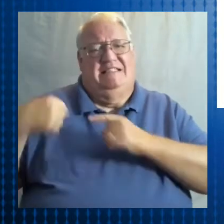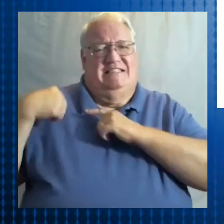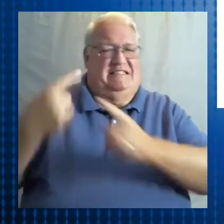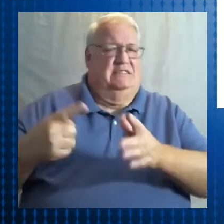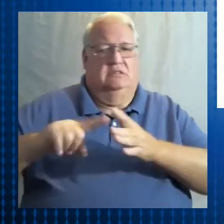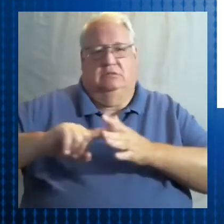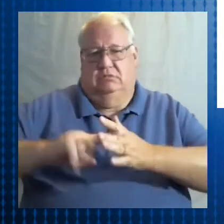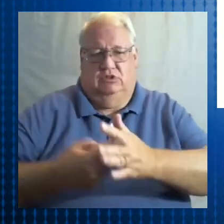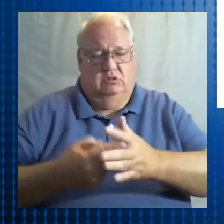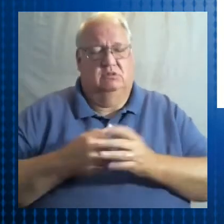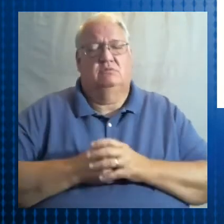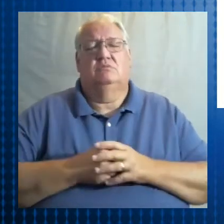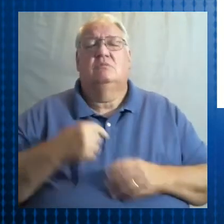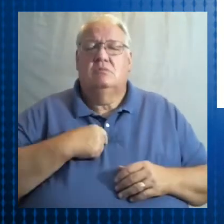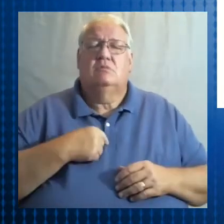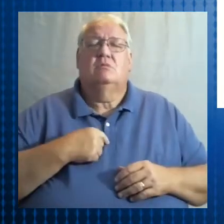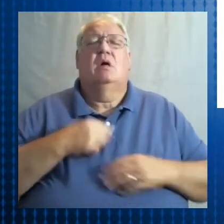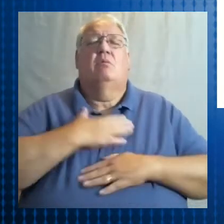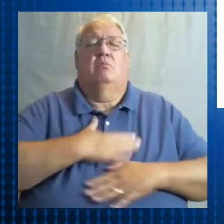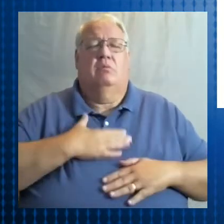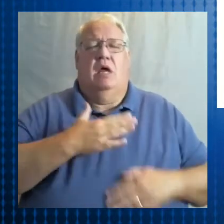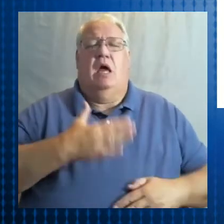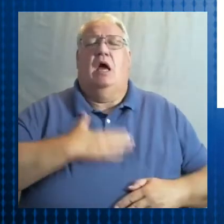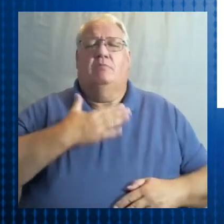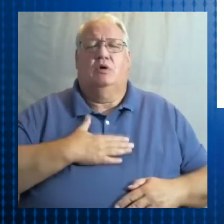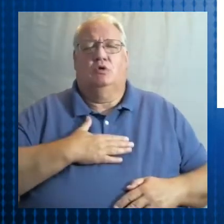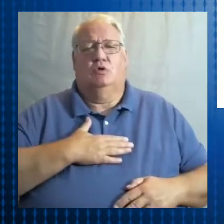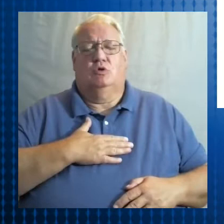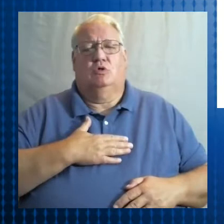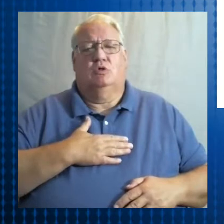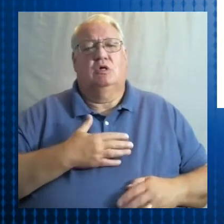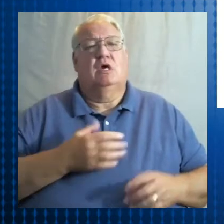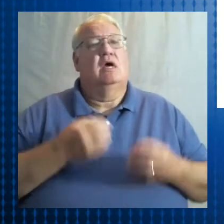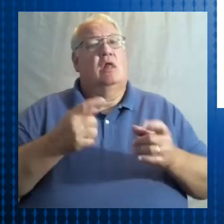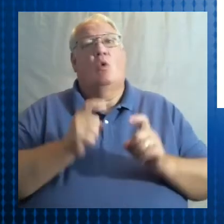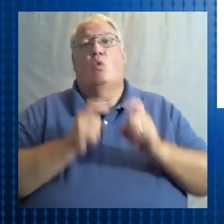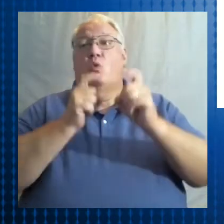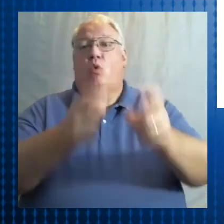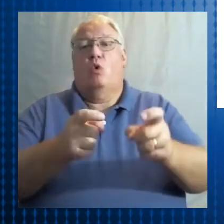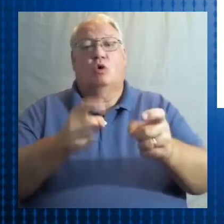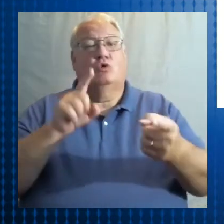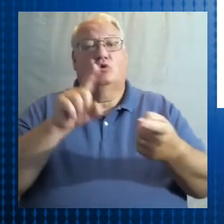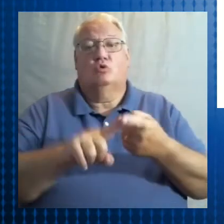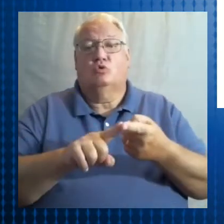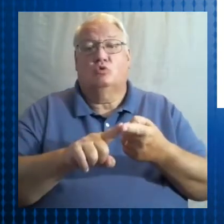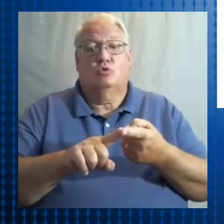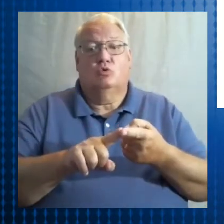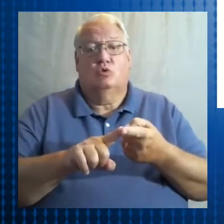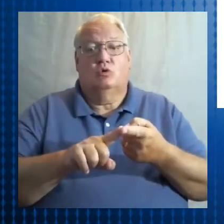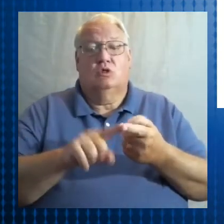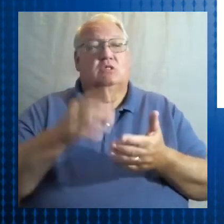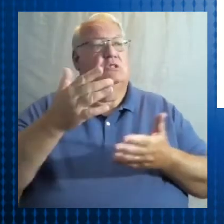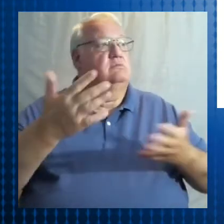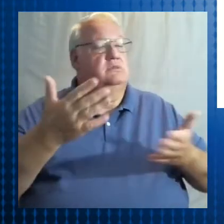inception. I am pleased to present the 2021 Harriet Pinworthy Literacy Award to